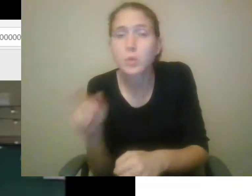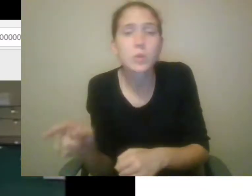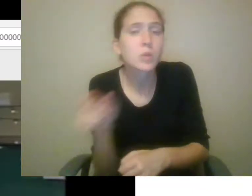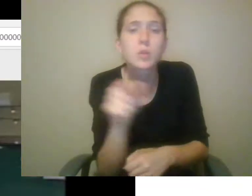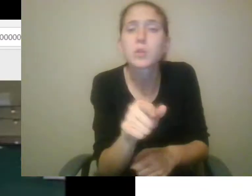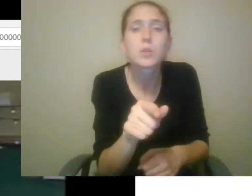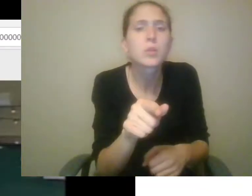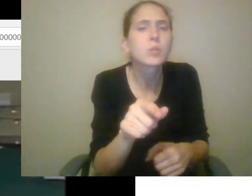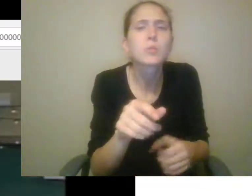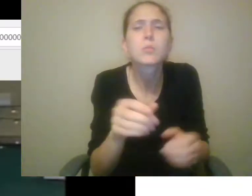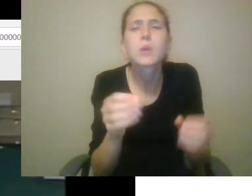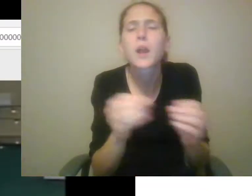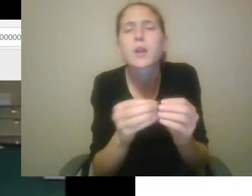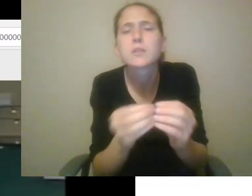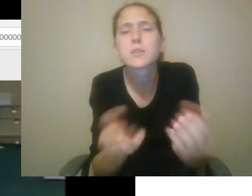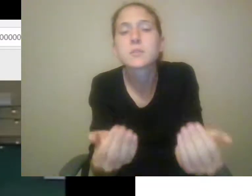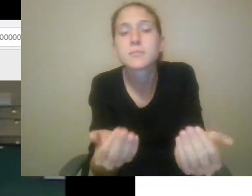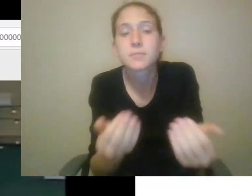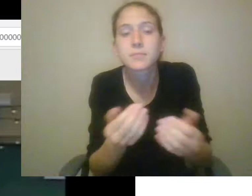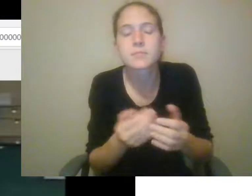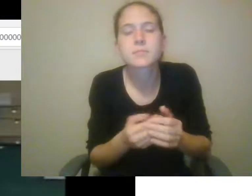What else comes out of it?